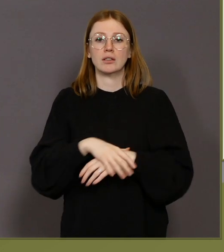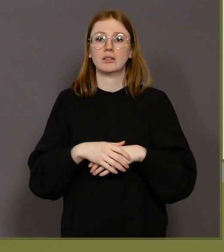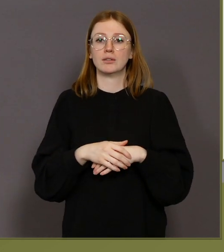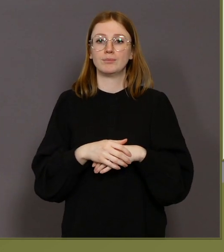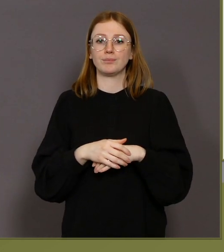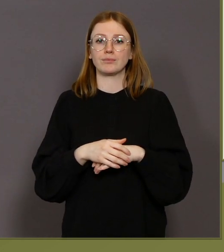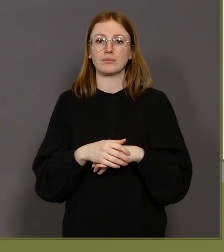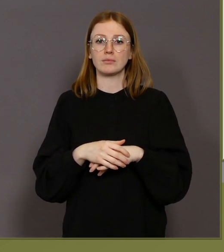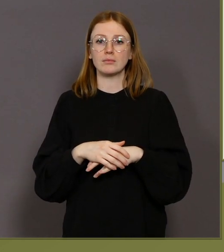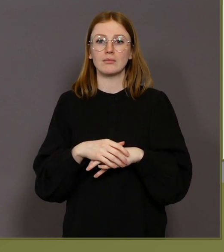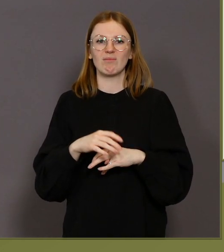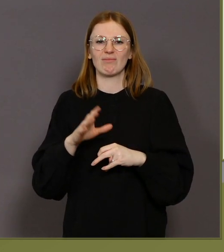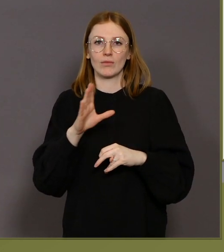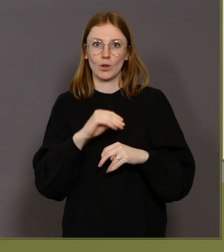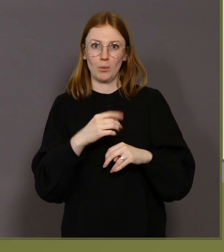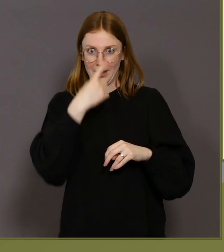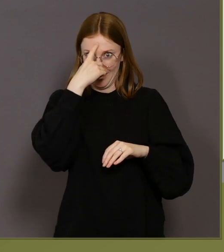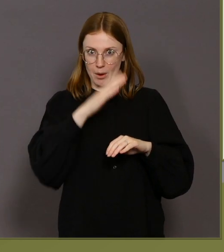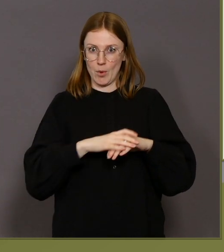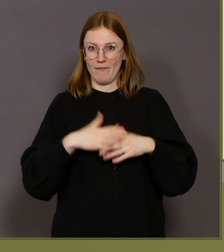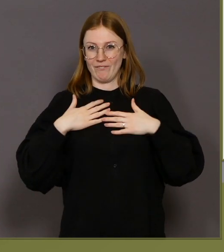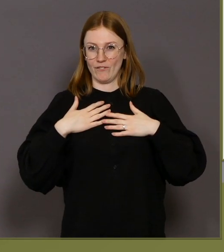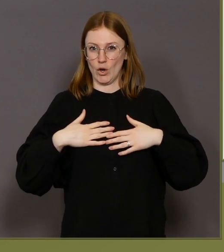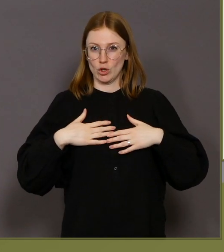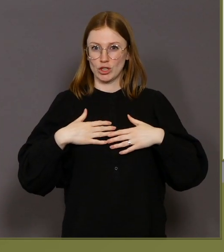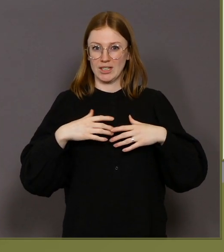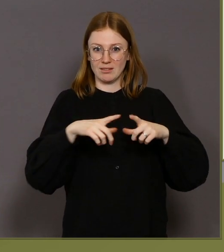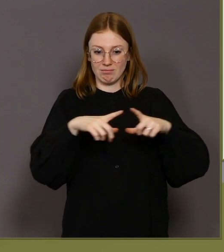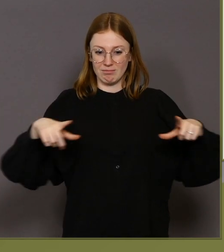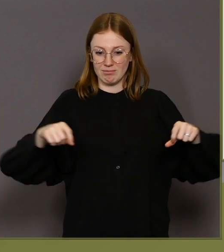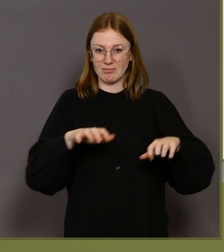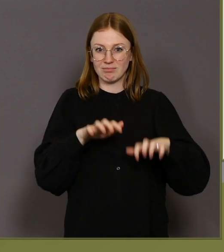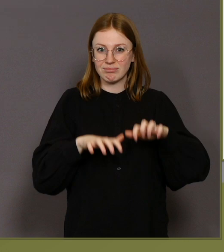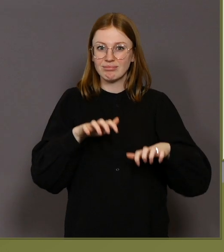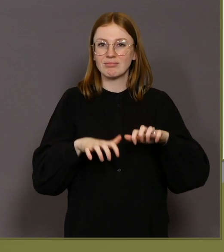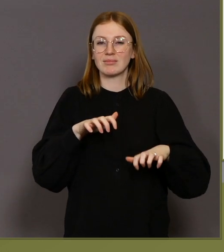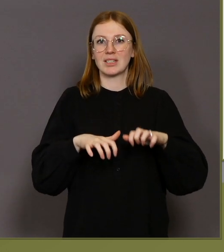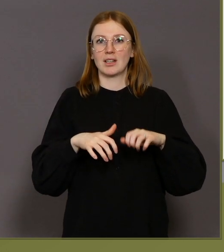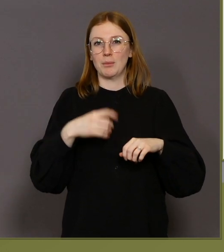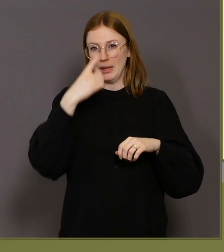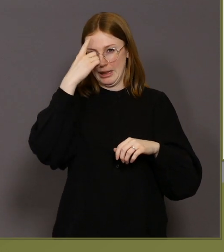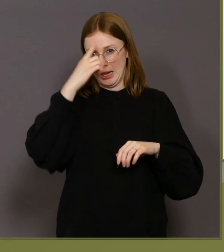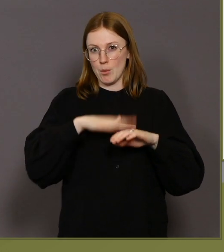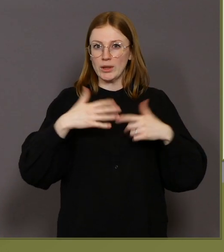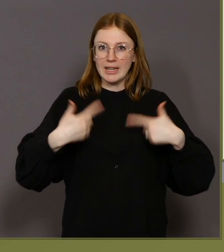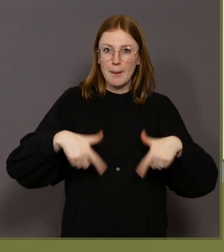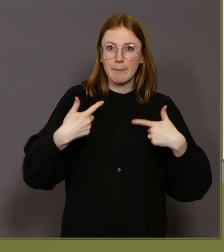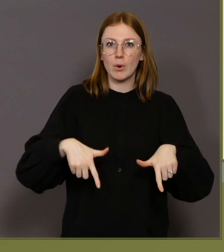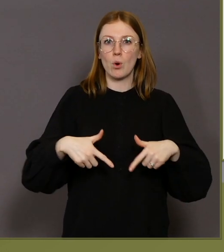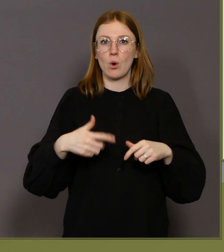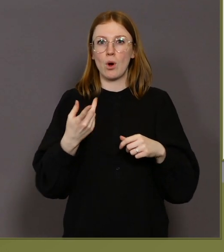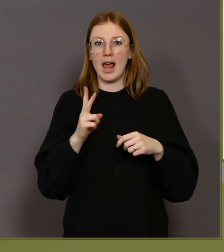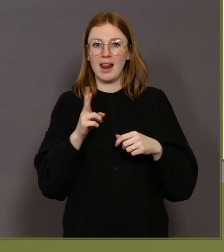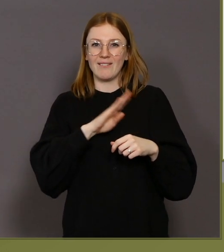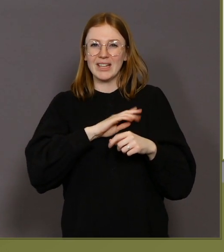to physical keyboards like repeat rate or bounce rate or sticky keys,